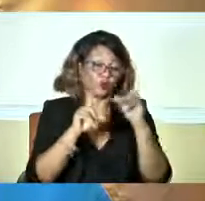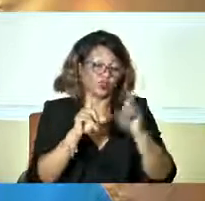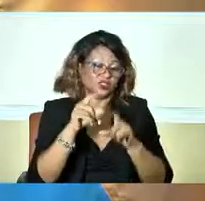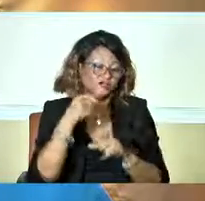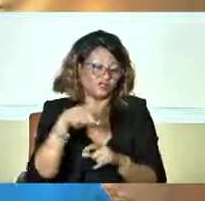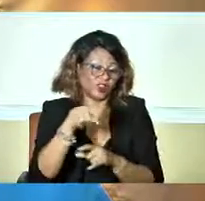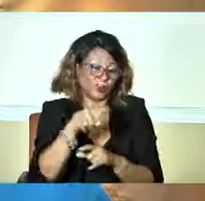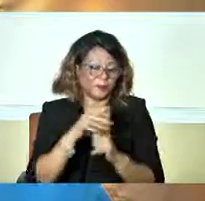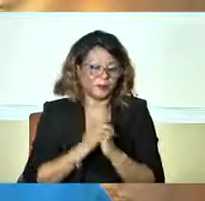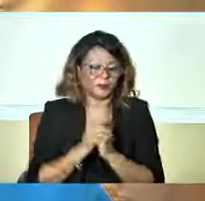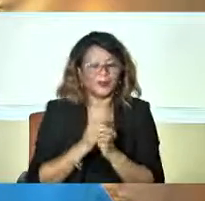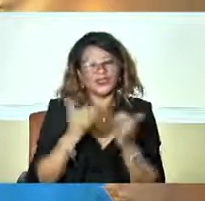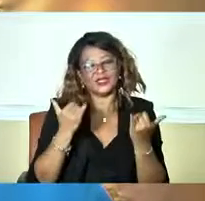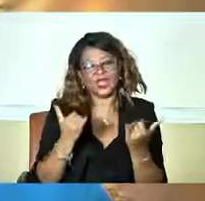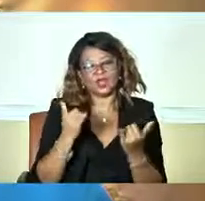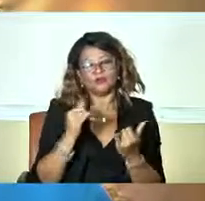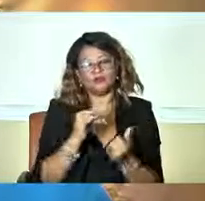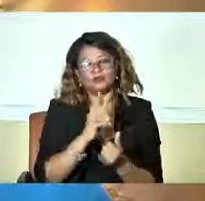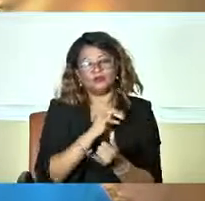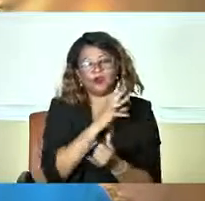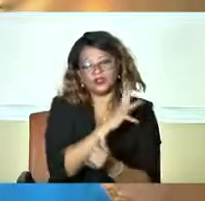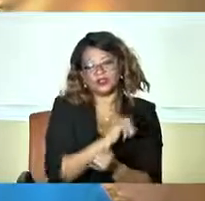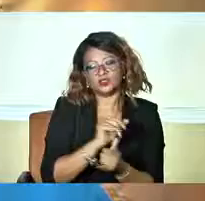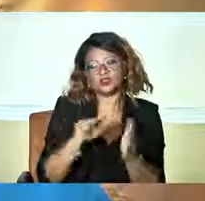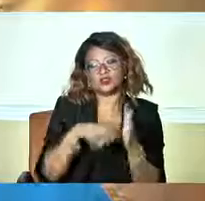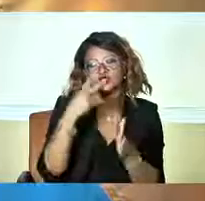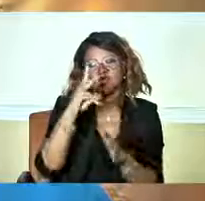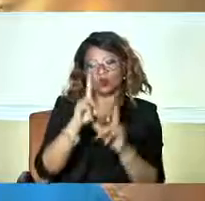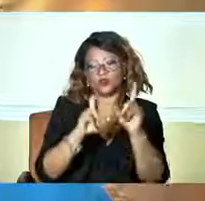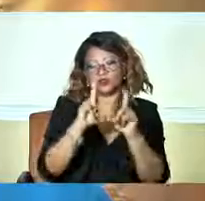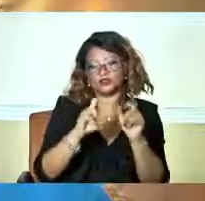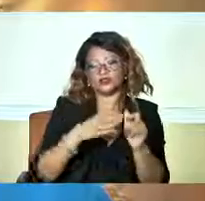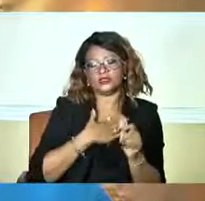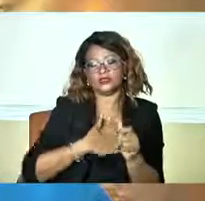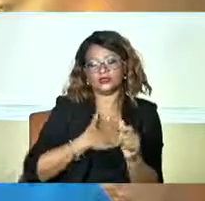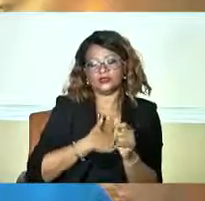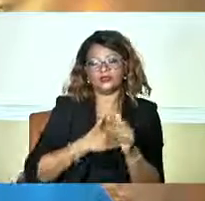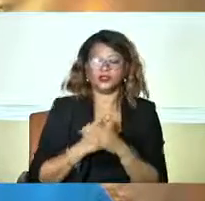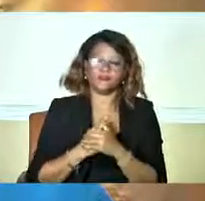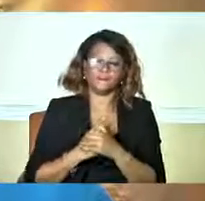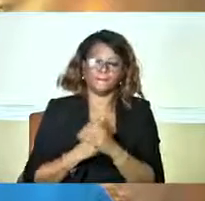them. And now, Mr. Moxie, your second question, please.